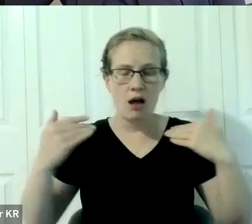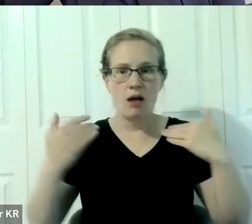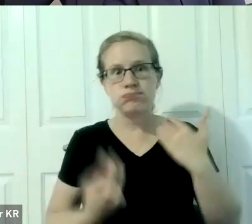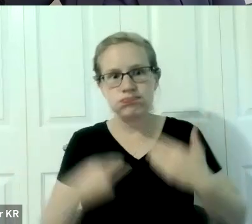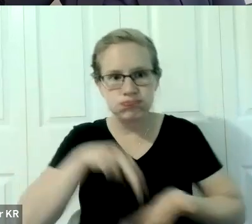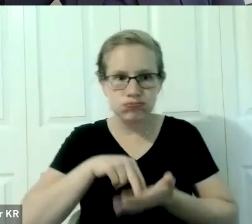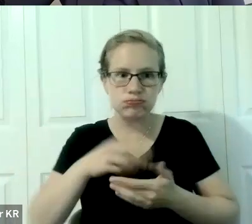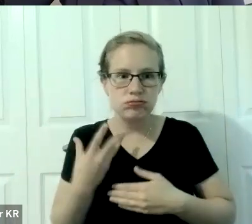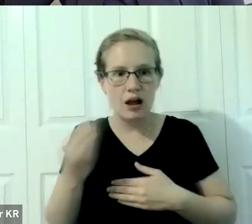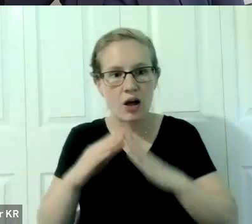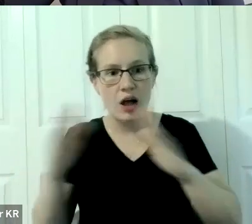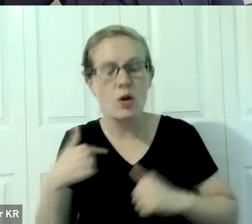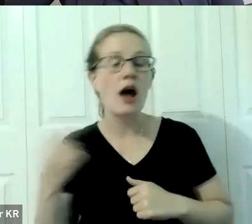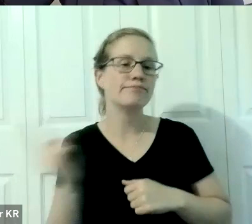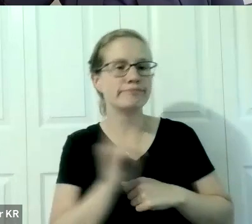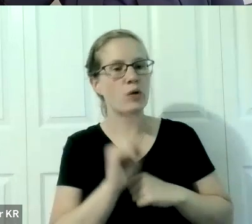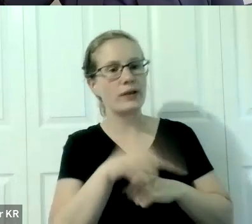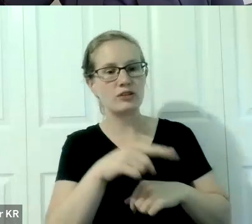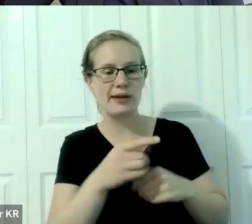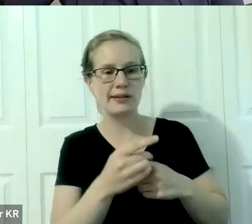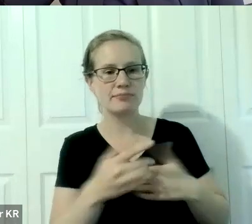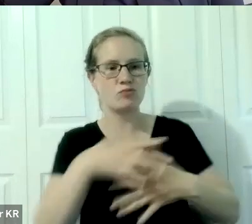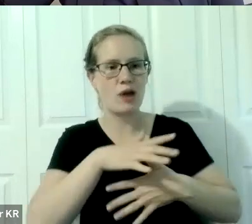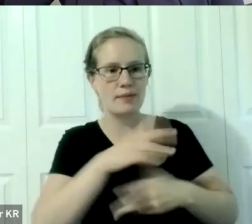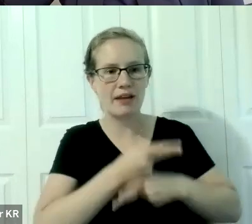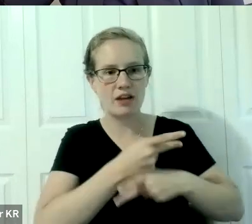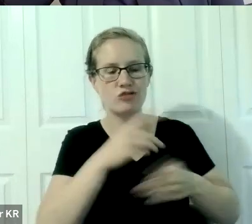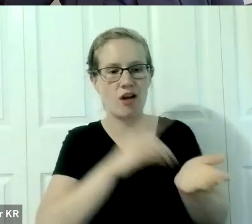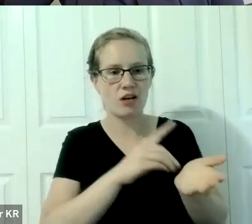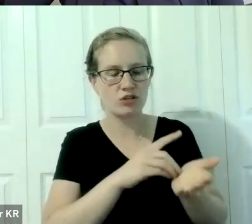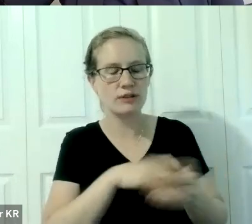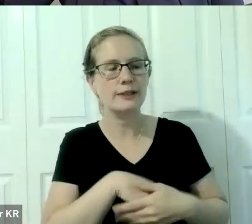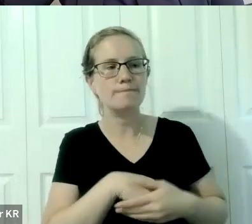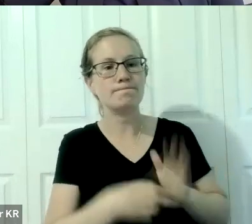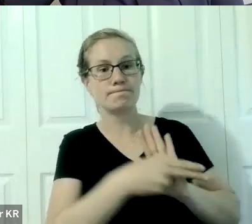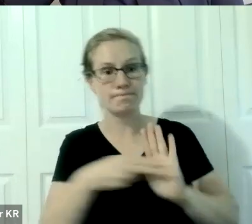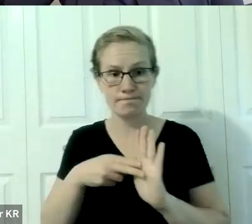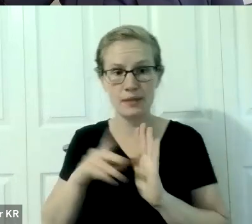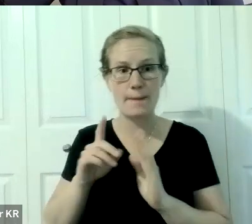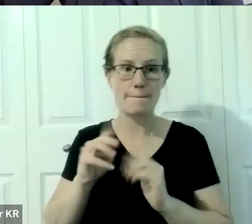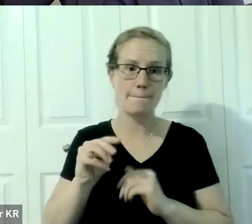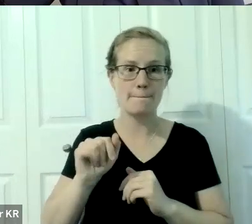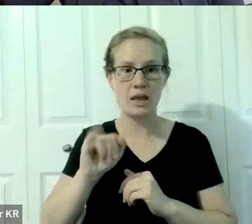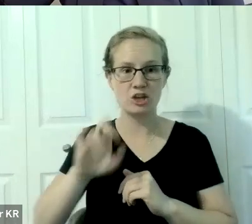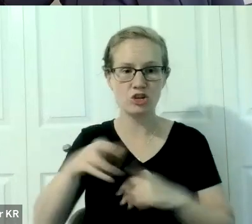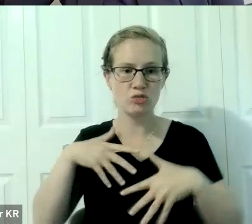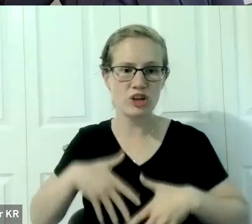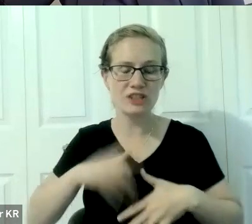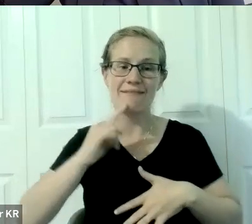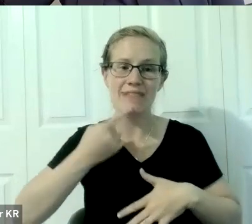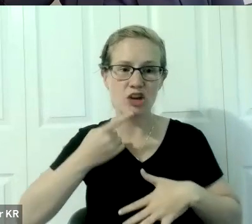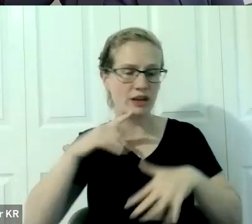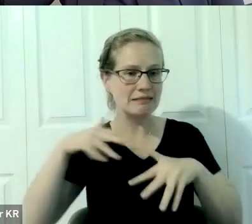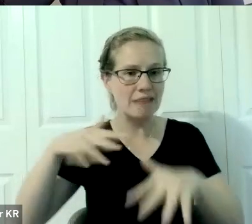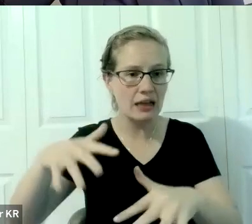did go to my primary care physician, and he diagnosed me with major depression and severe anxiety.